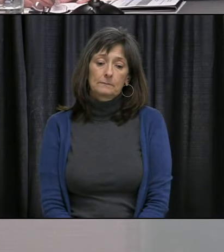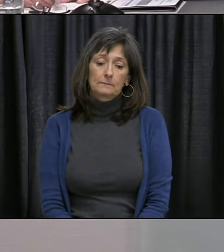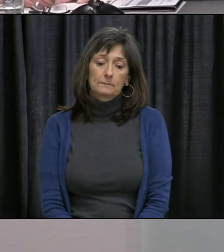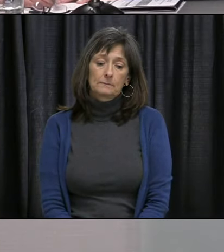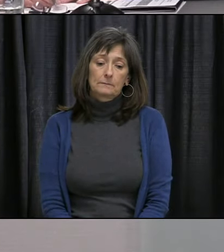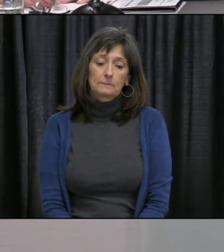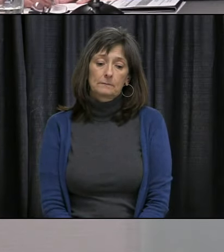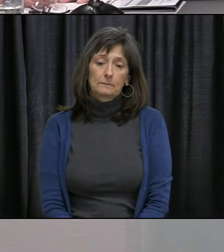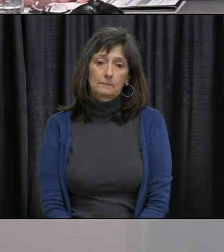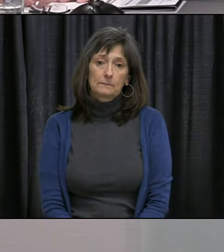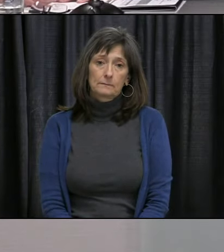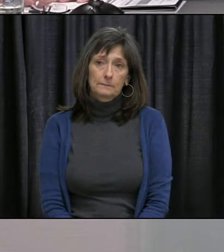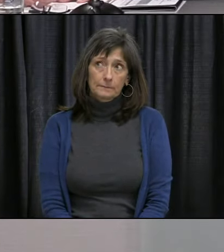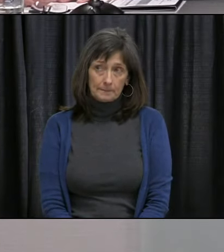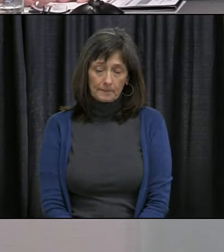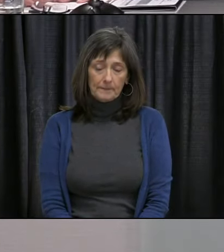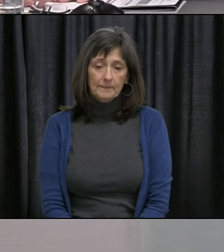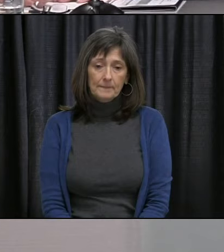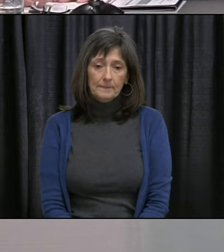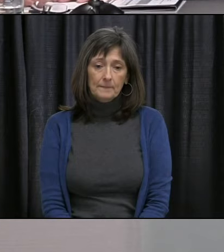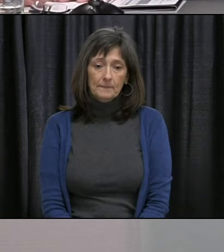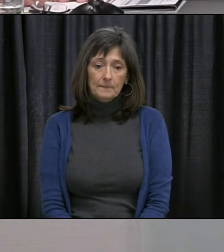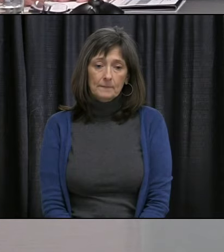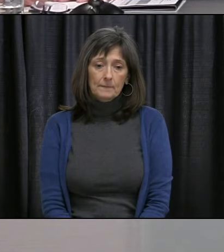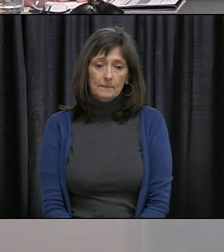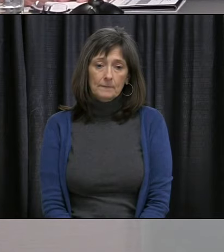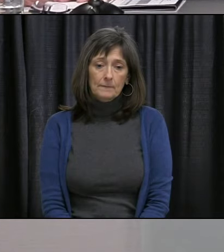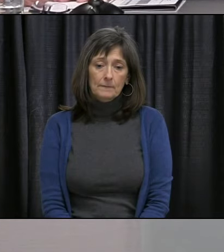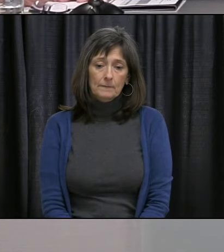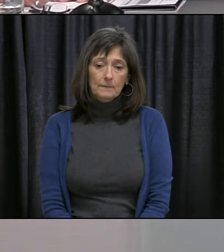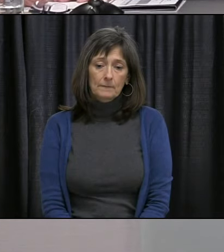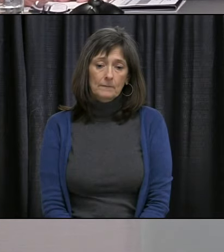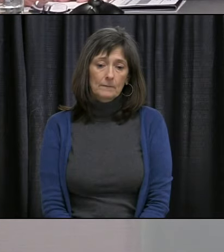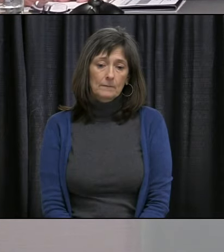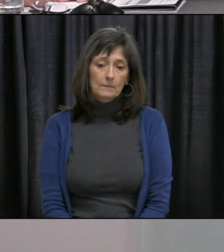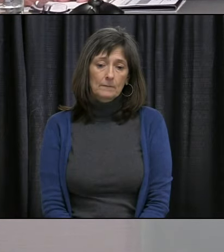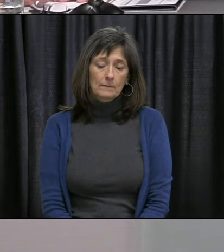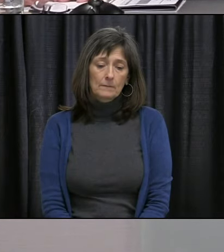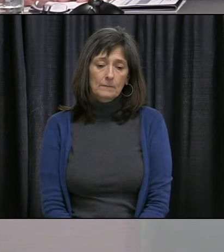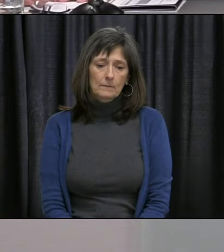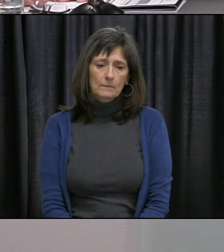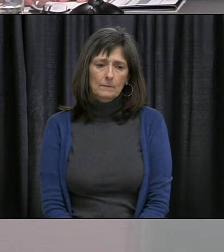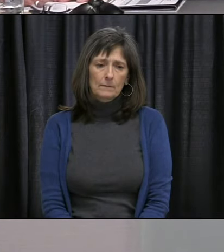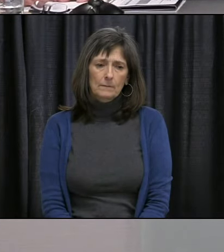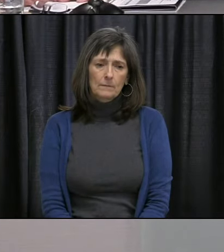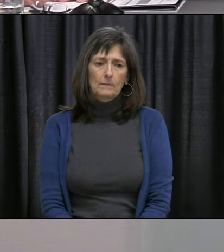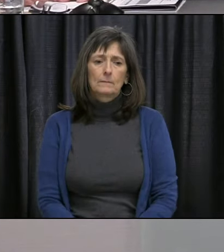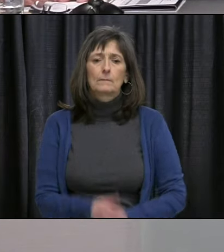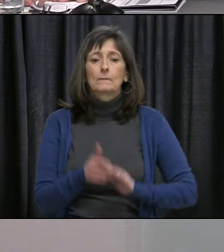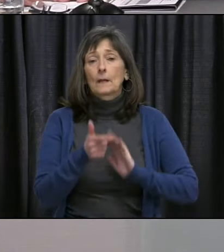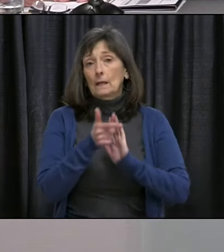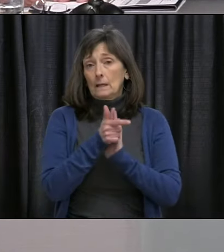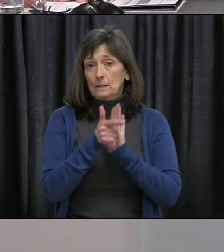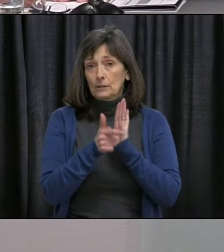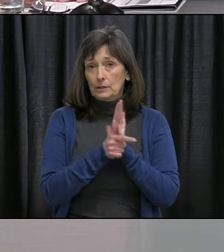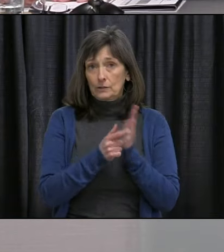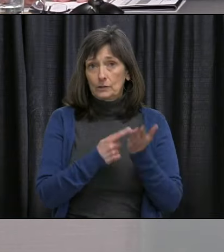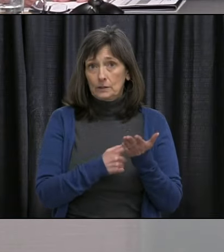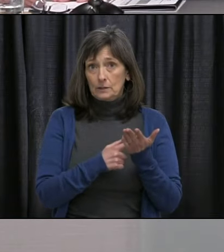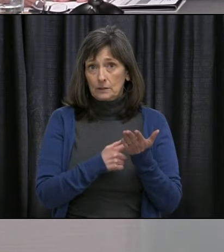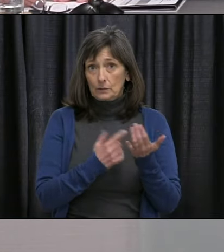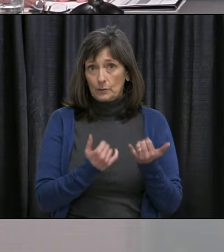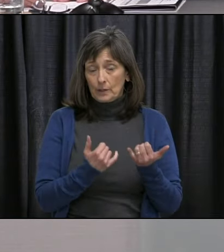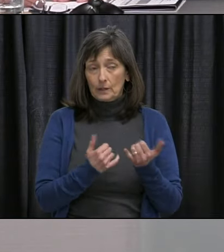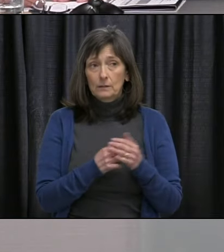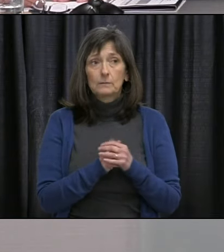Hi. Hi, Peter. I'm curious to know, related to the legislation about